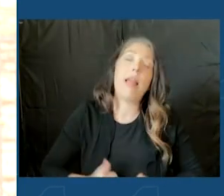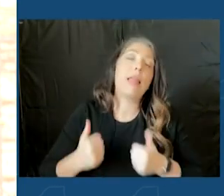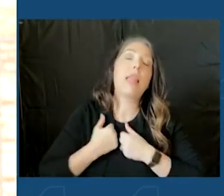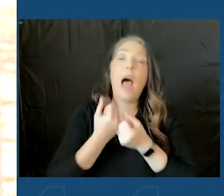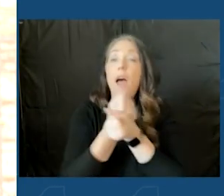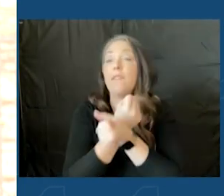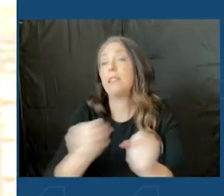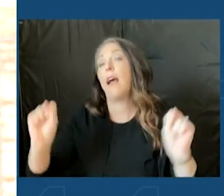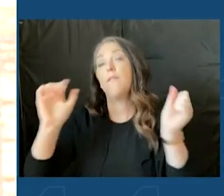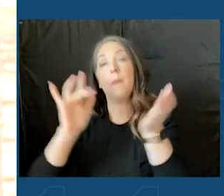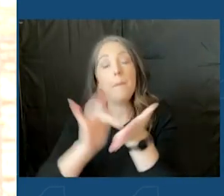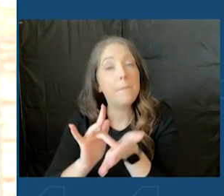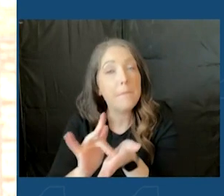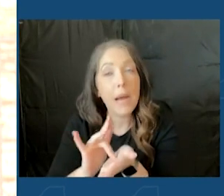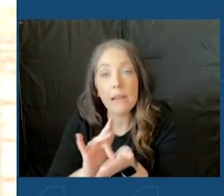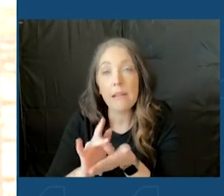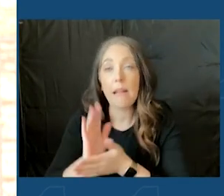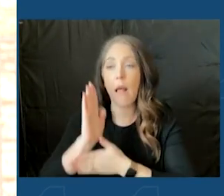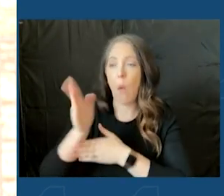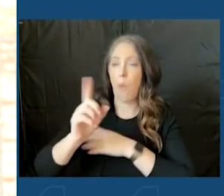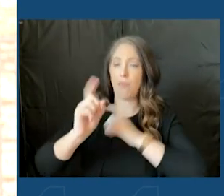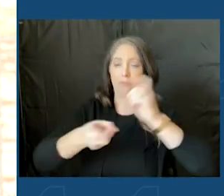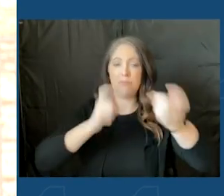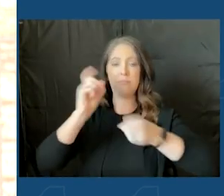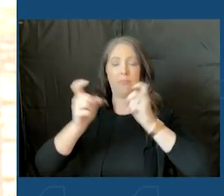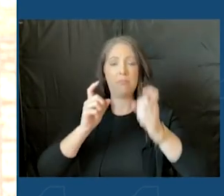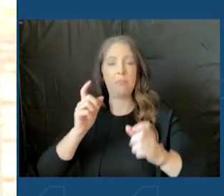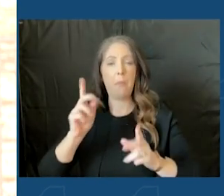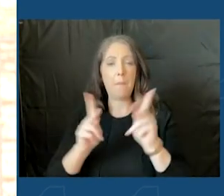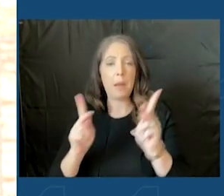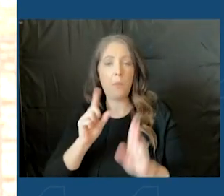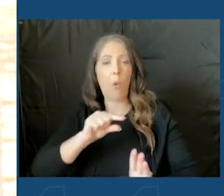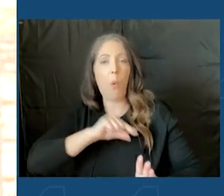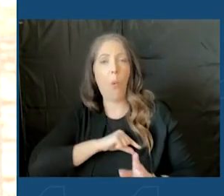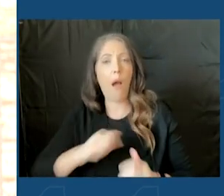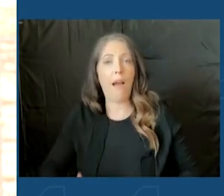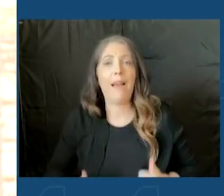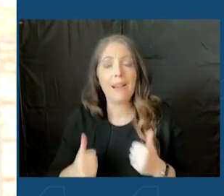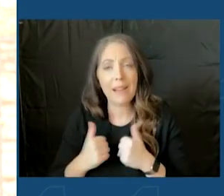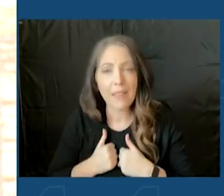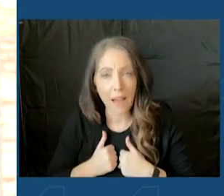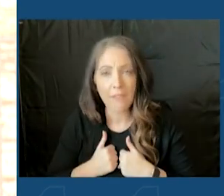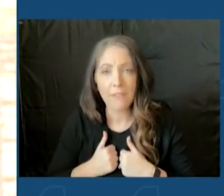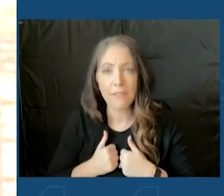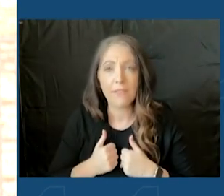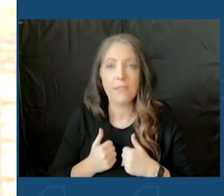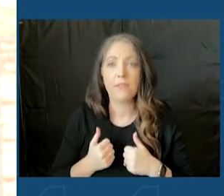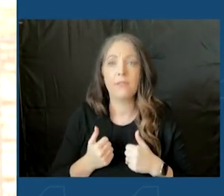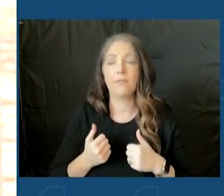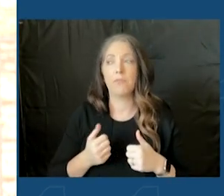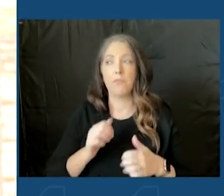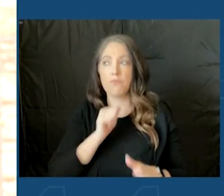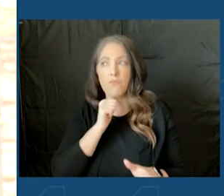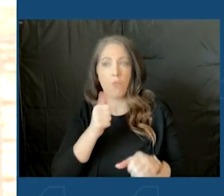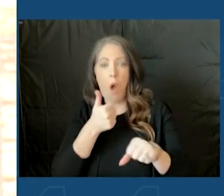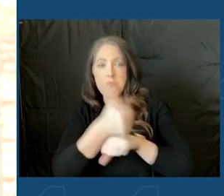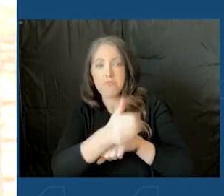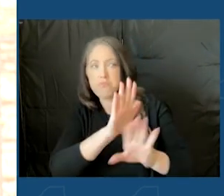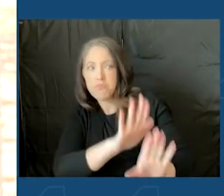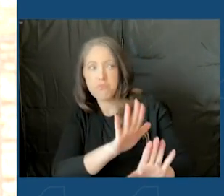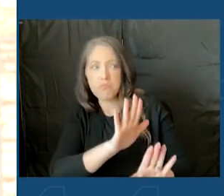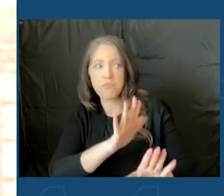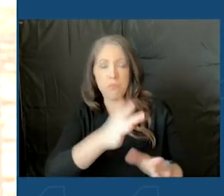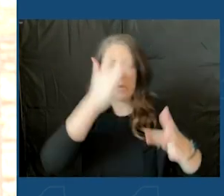just going to give people a quality of life that they've been denied, no fault of their own, but because they've been struck down with the disease. That is